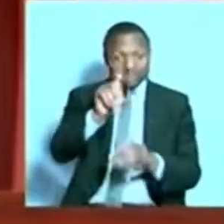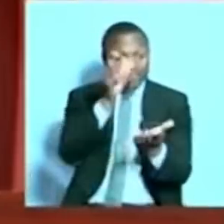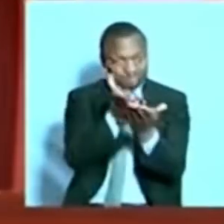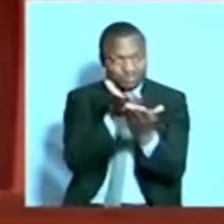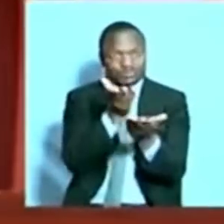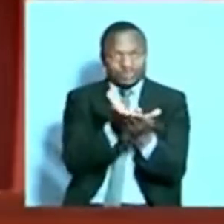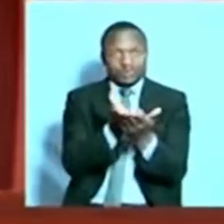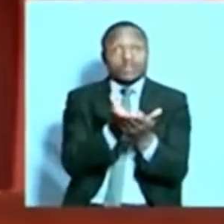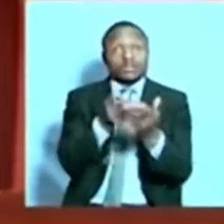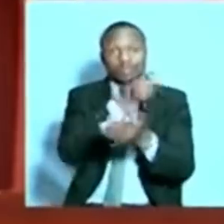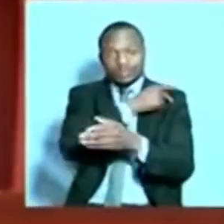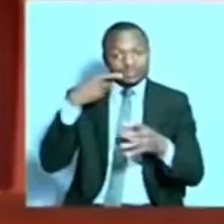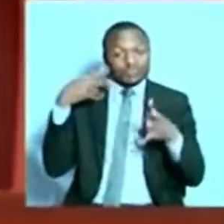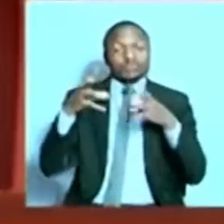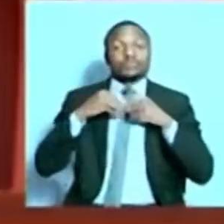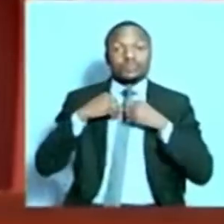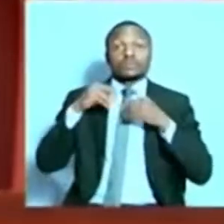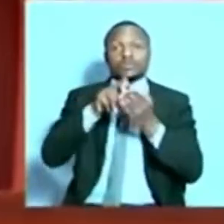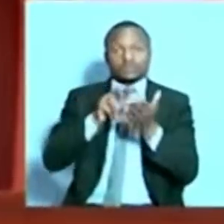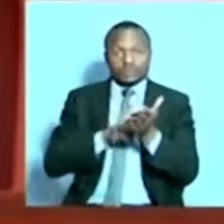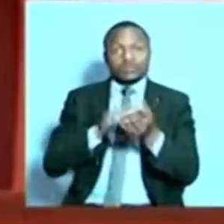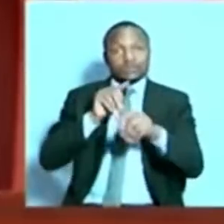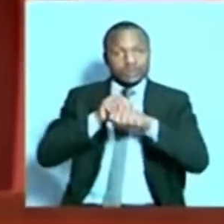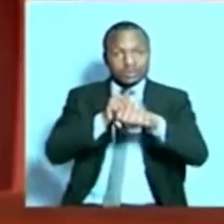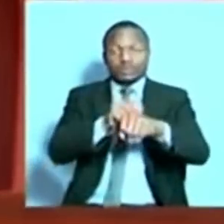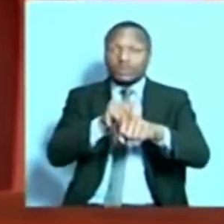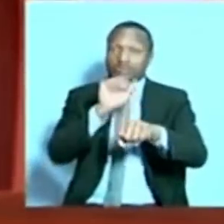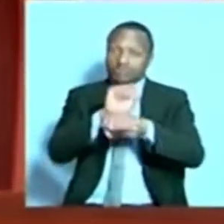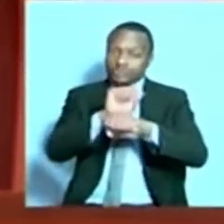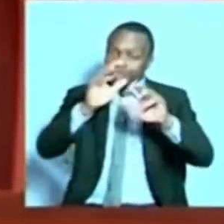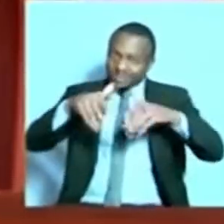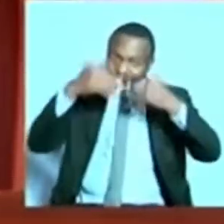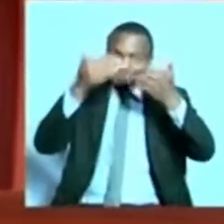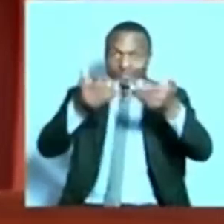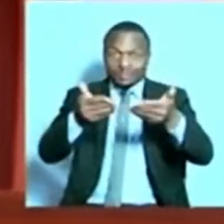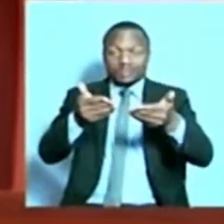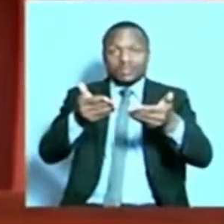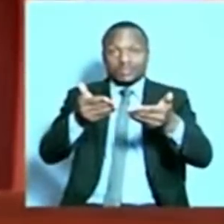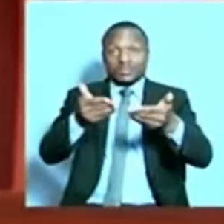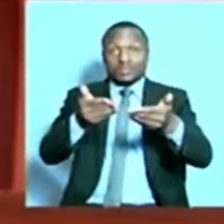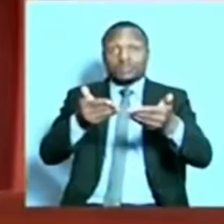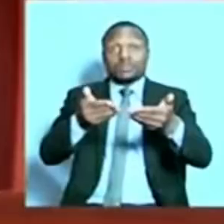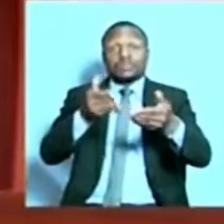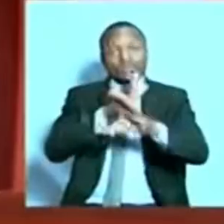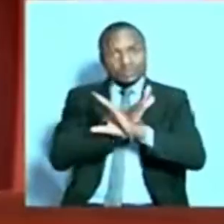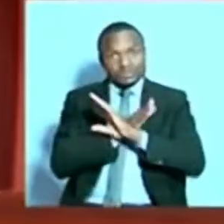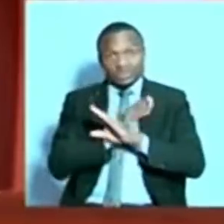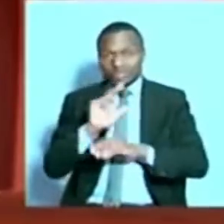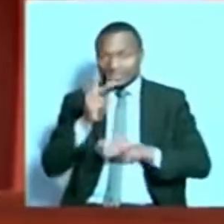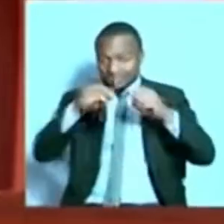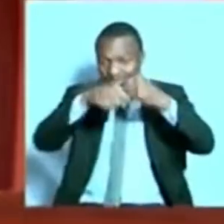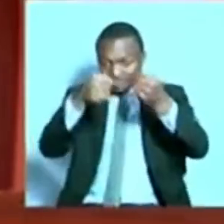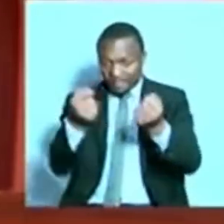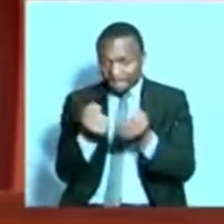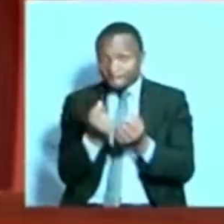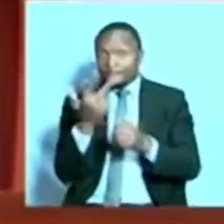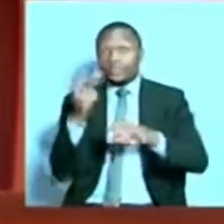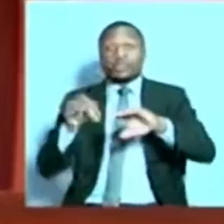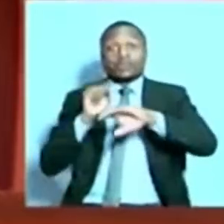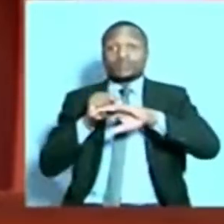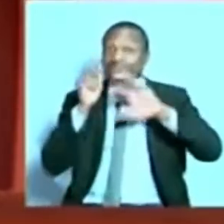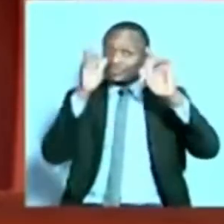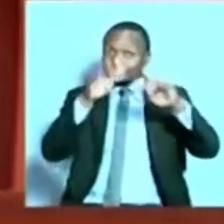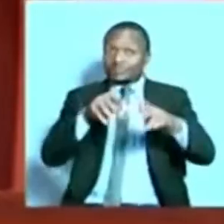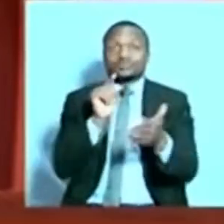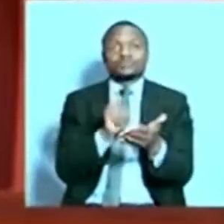House do adopt the report of the Committee on Transport, Works and Supply on the freight in Zambia for the third session of the 13th National Assembly.